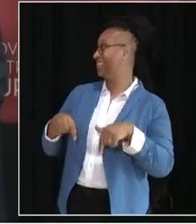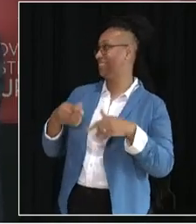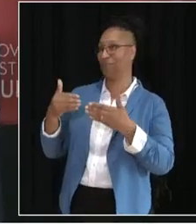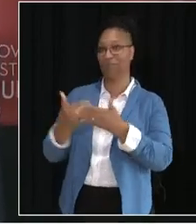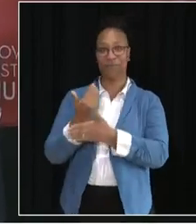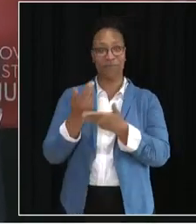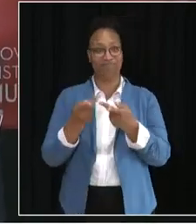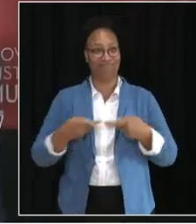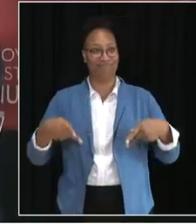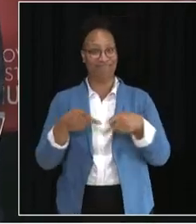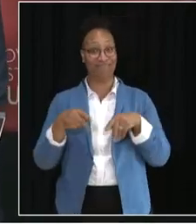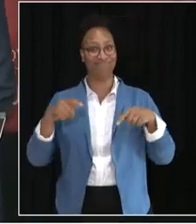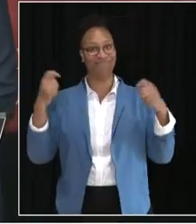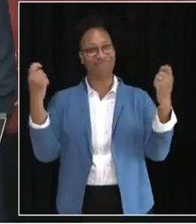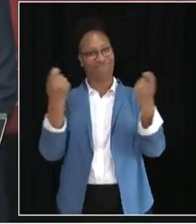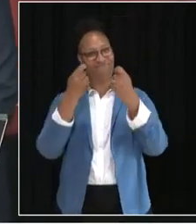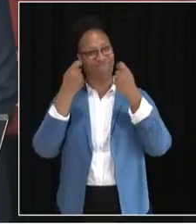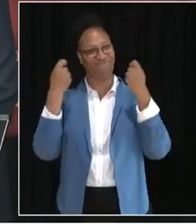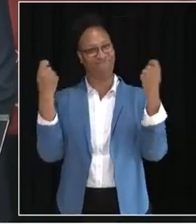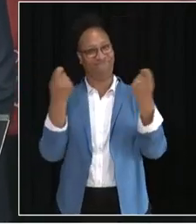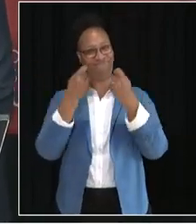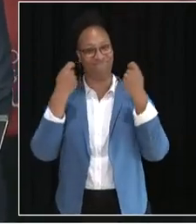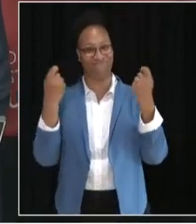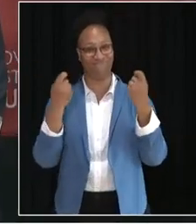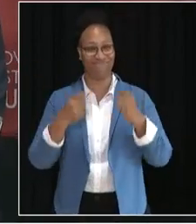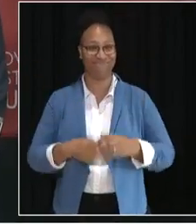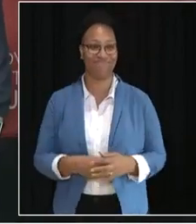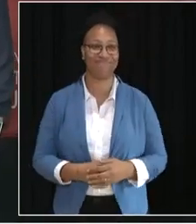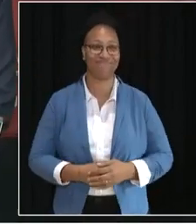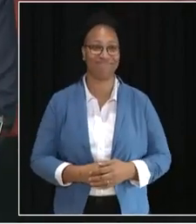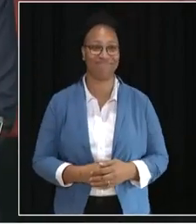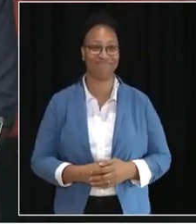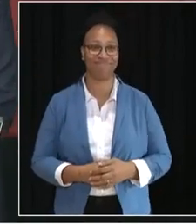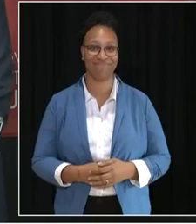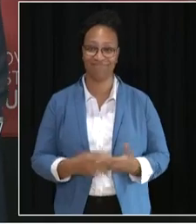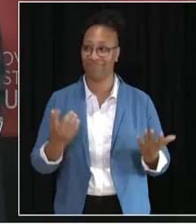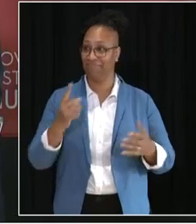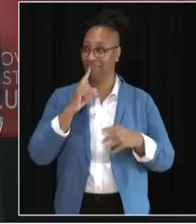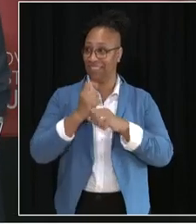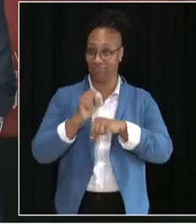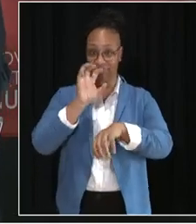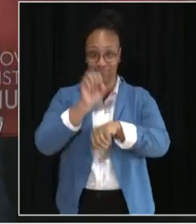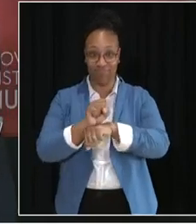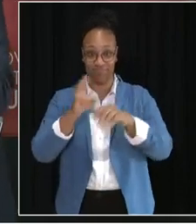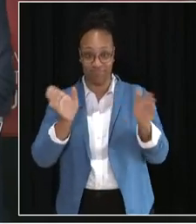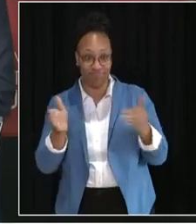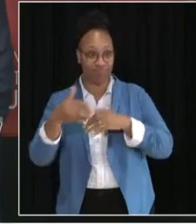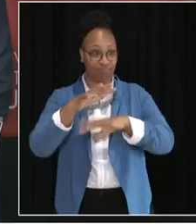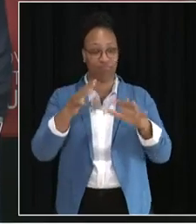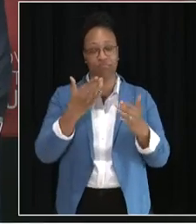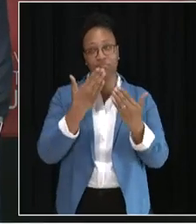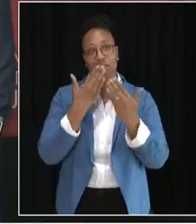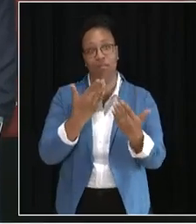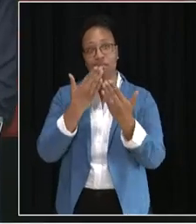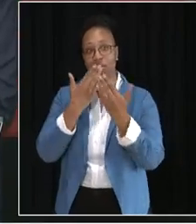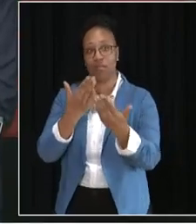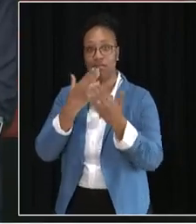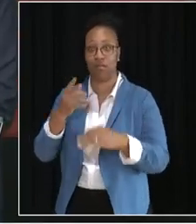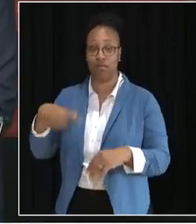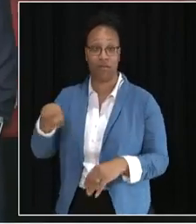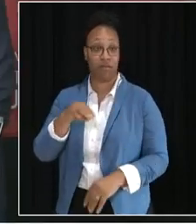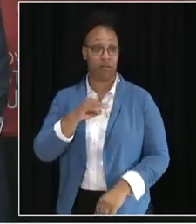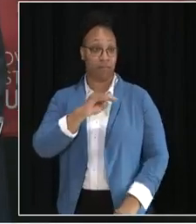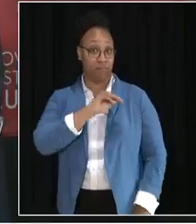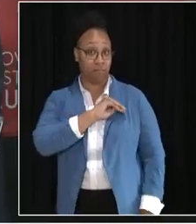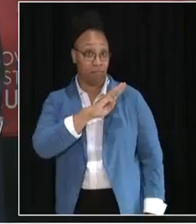our school's permanent home a reality. Mayor Bowser, Chancellor Furby,